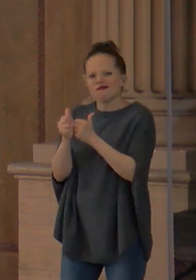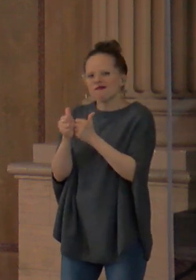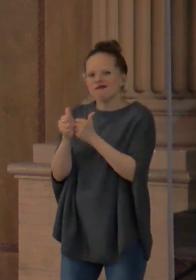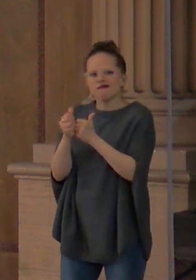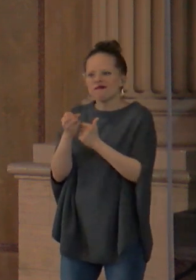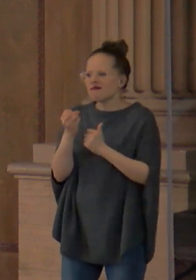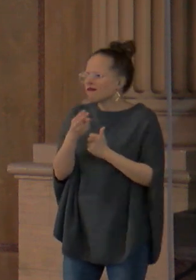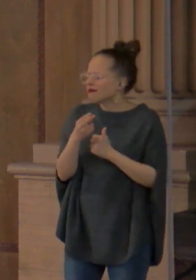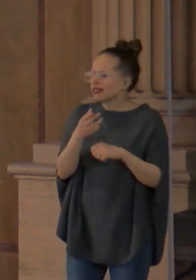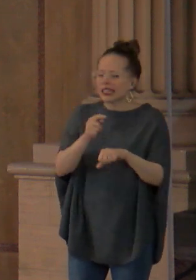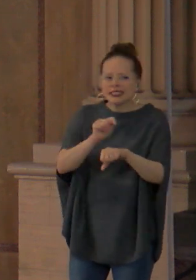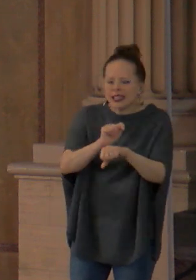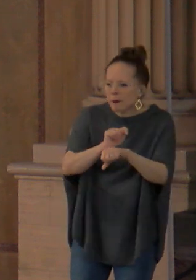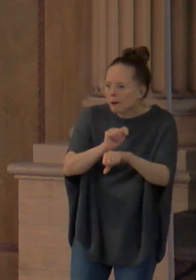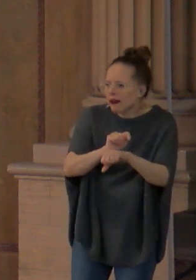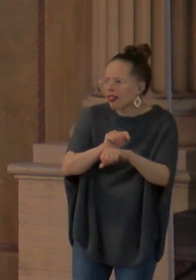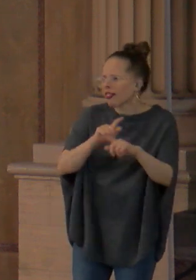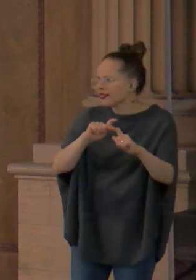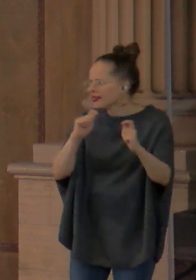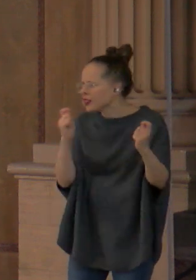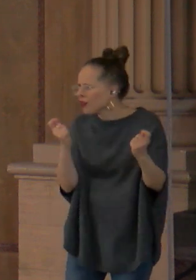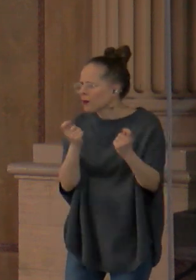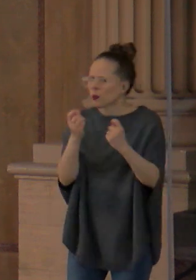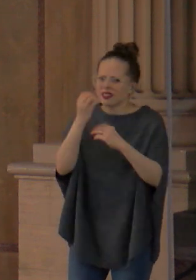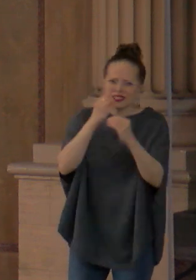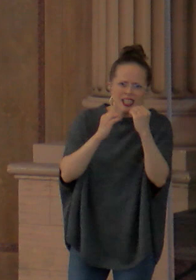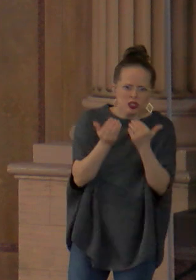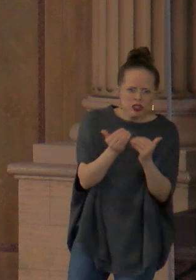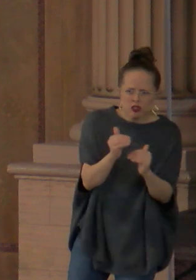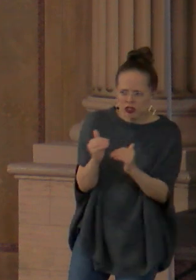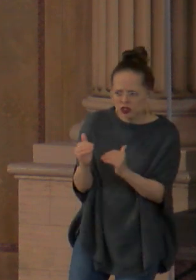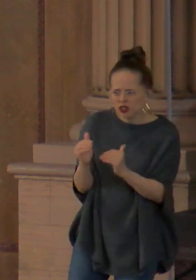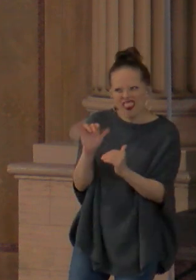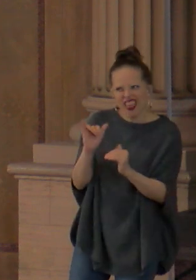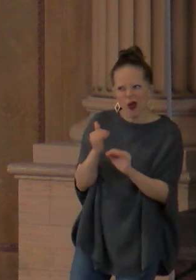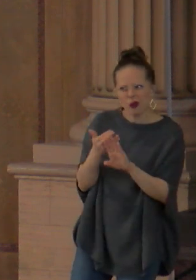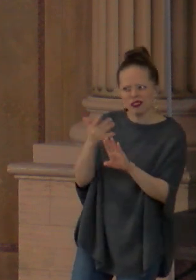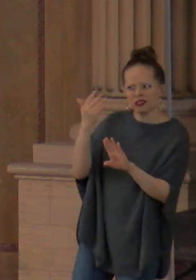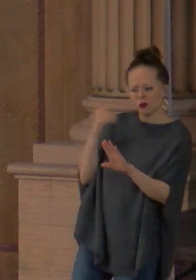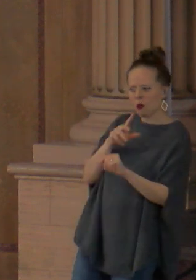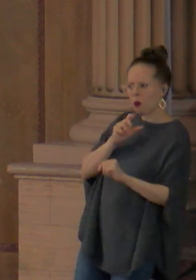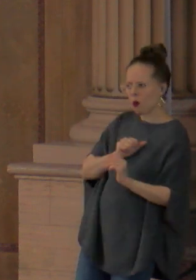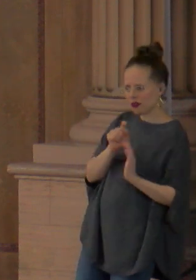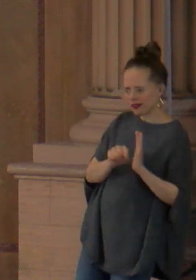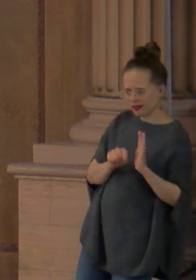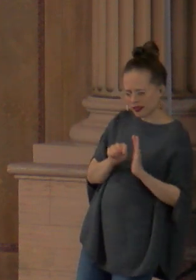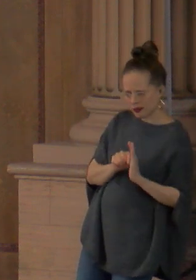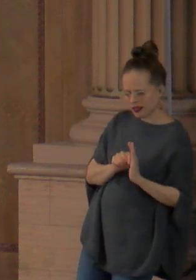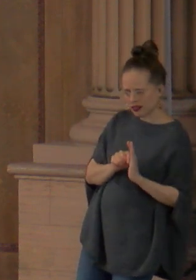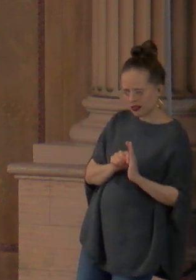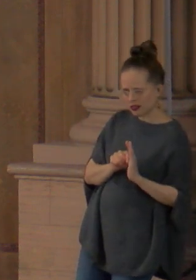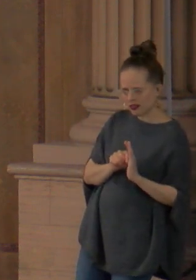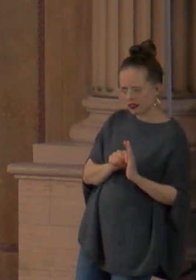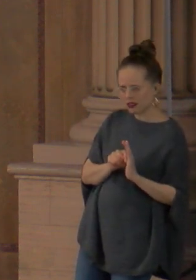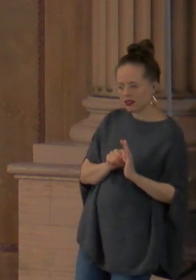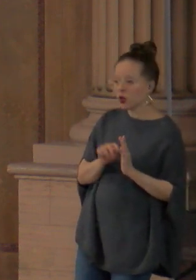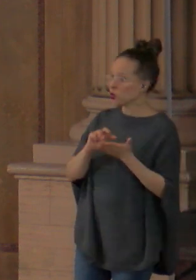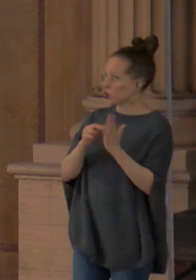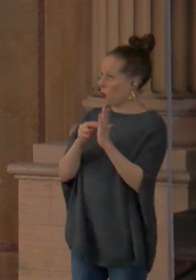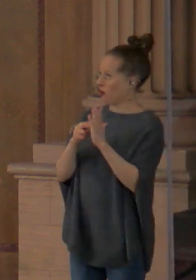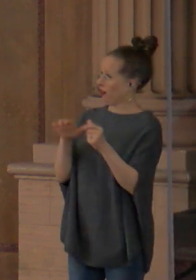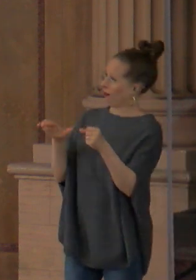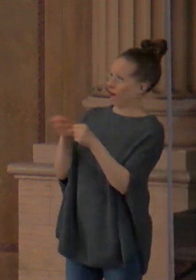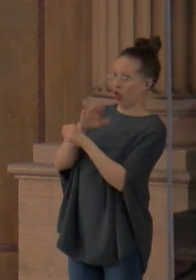the temple and the ceremonies and the dietary restrictions and the feast days. But he's not throwing out all obedience because